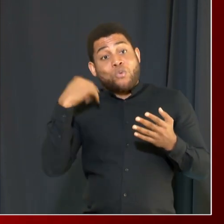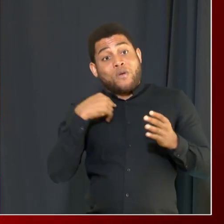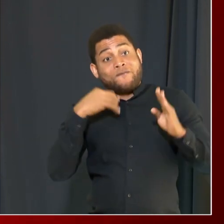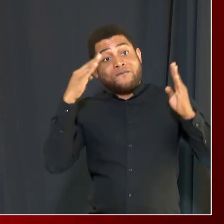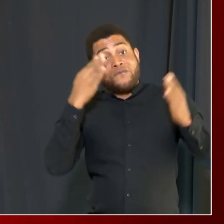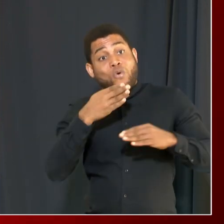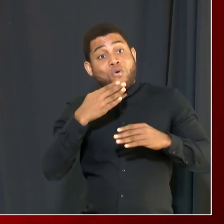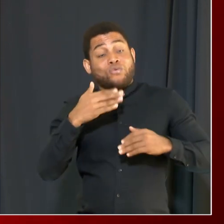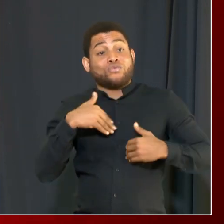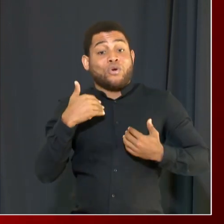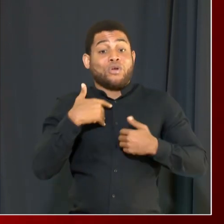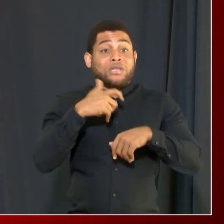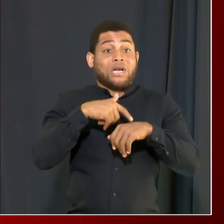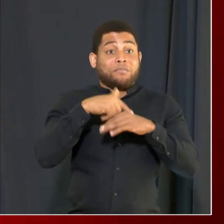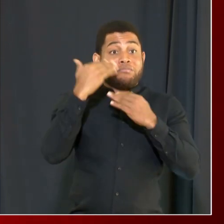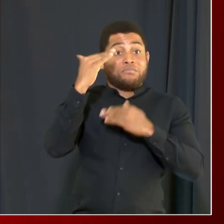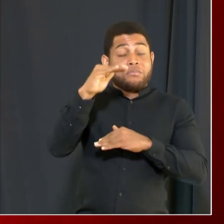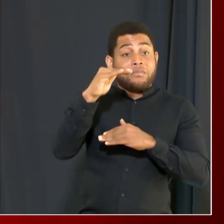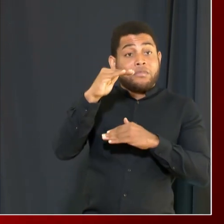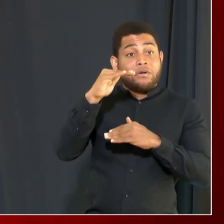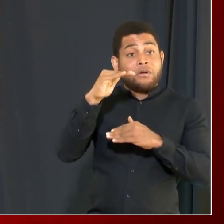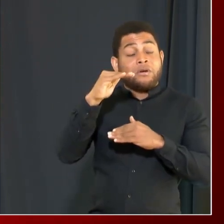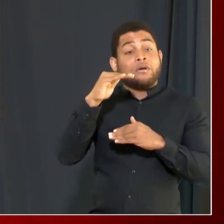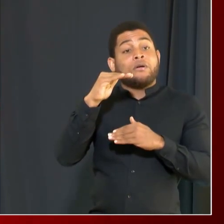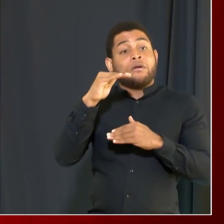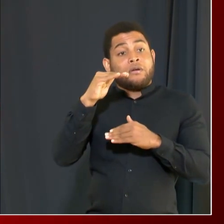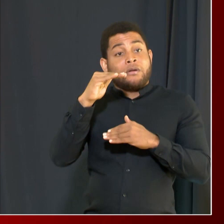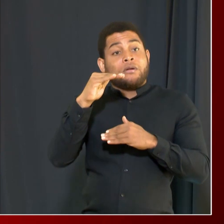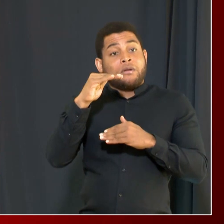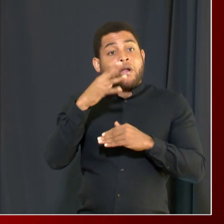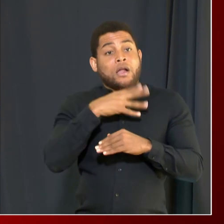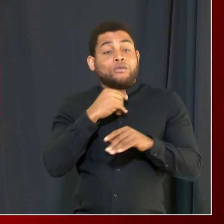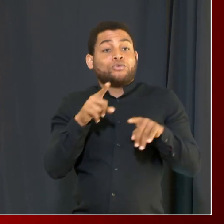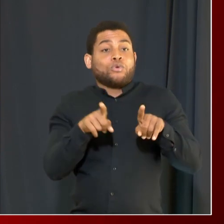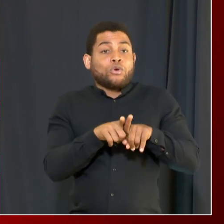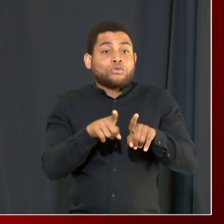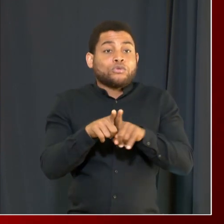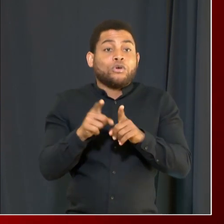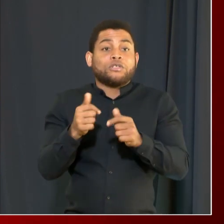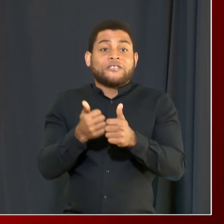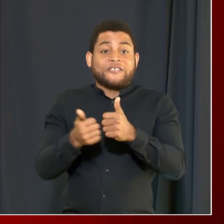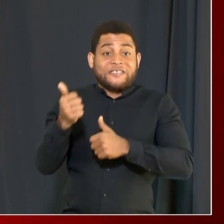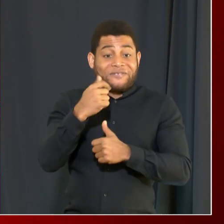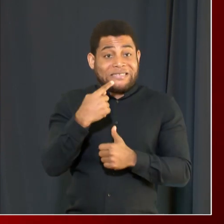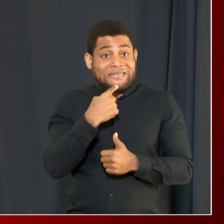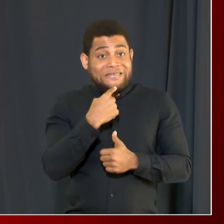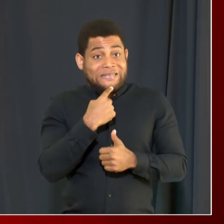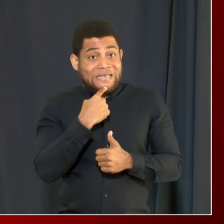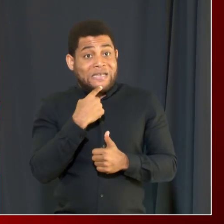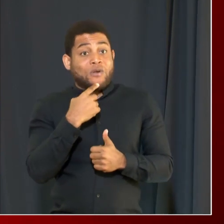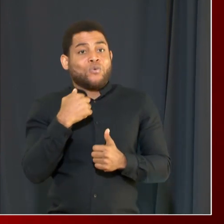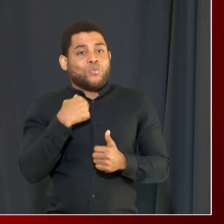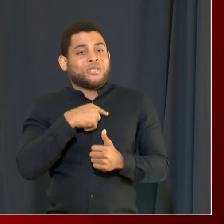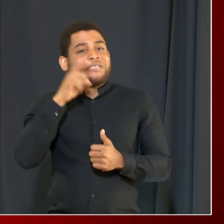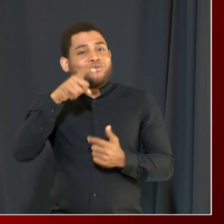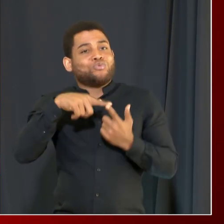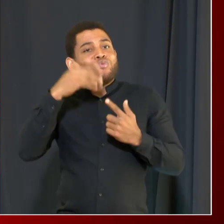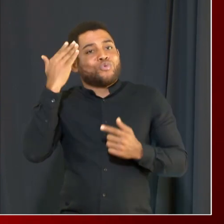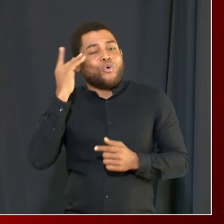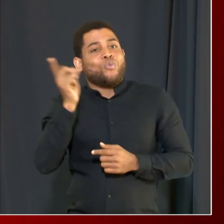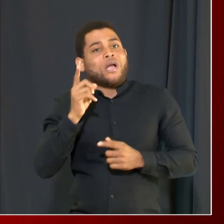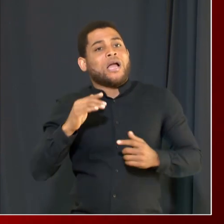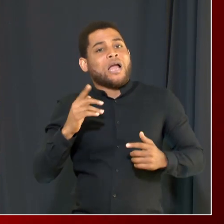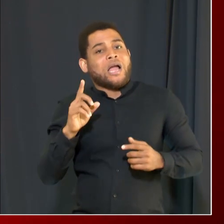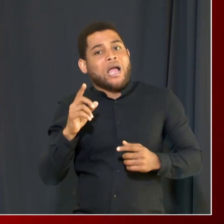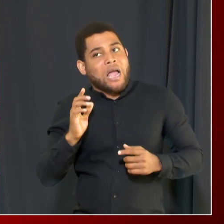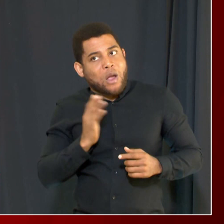is what you've heard the chief and now Executive Assistant Chief Benedict say, is that we need people to know where our young people are, and that we've seen too